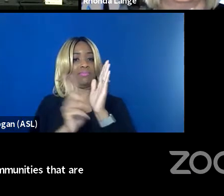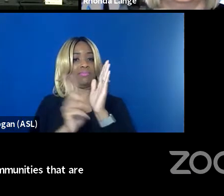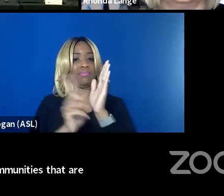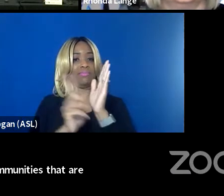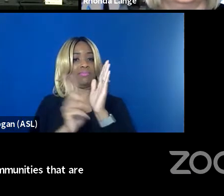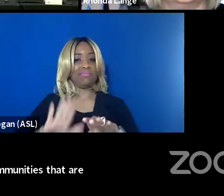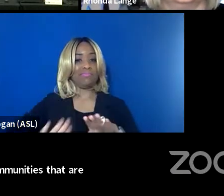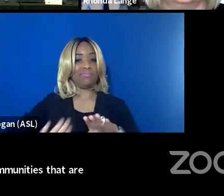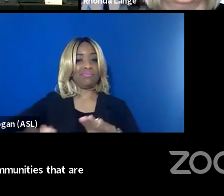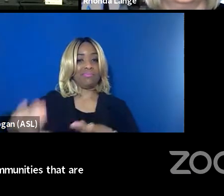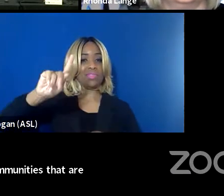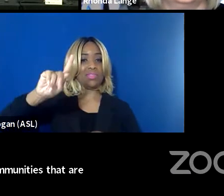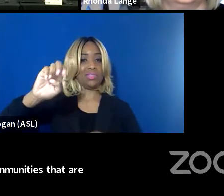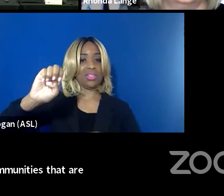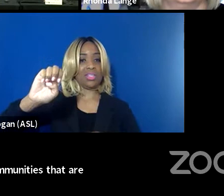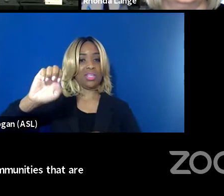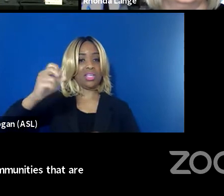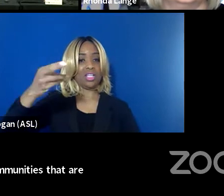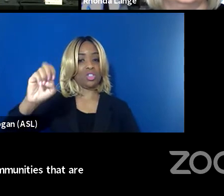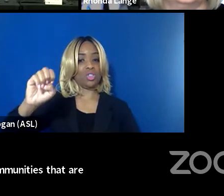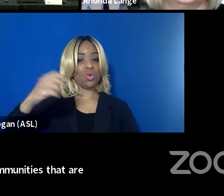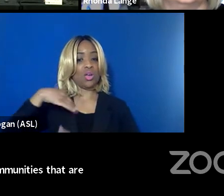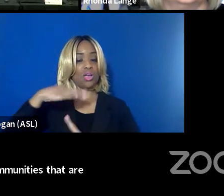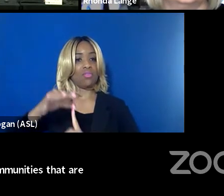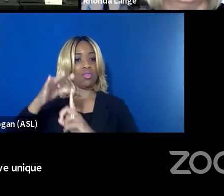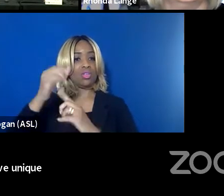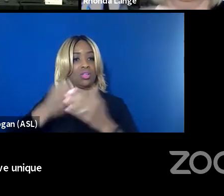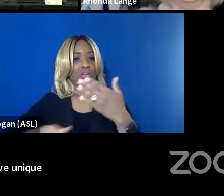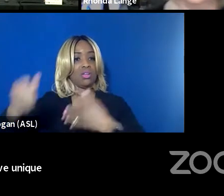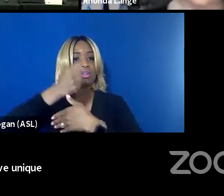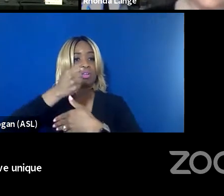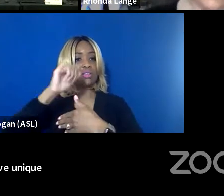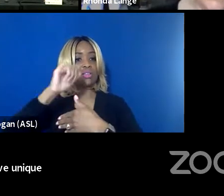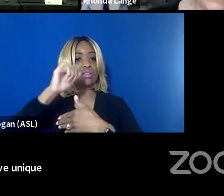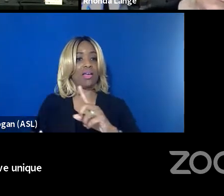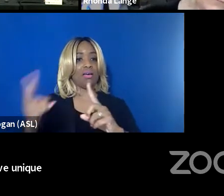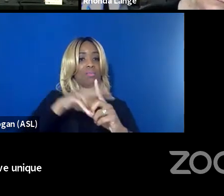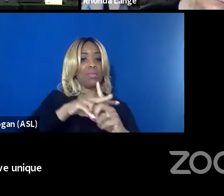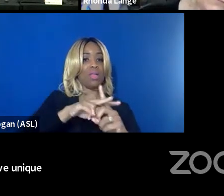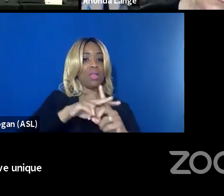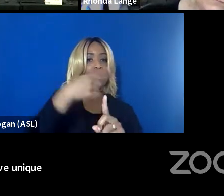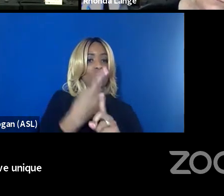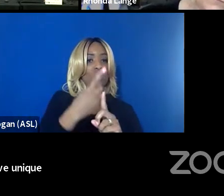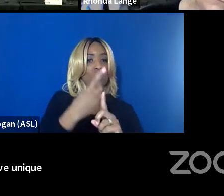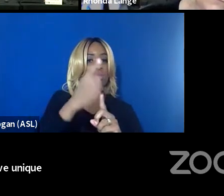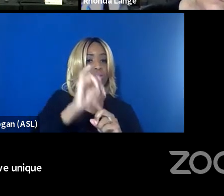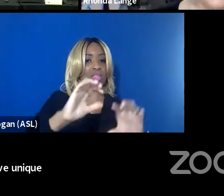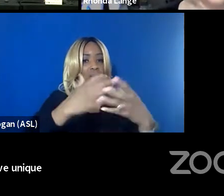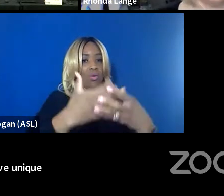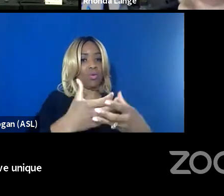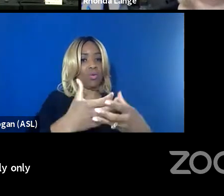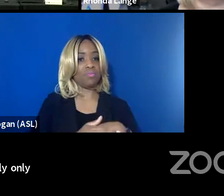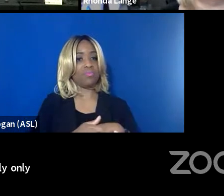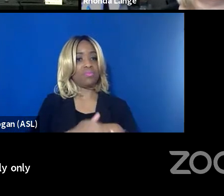unique priorities that apply only to the lake shore group, not necessarily to